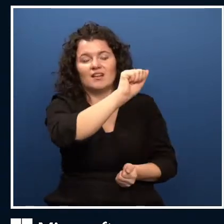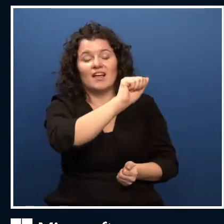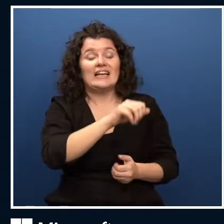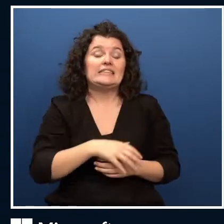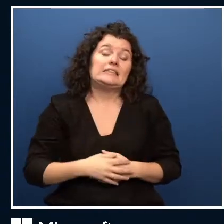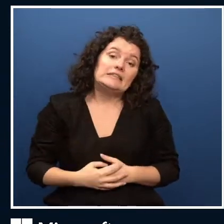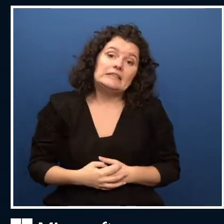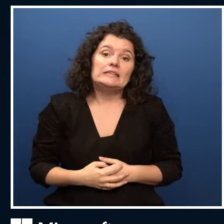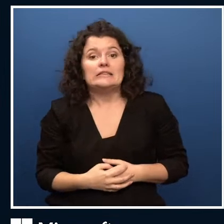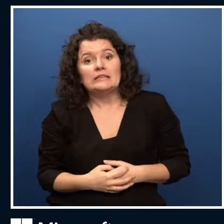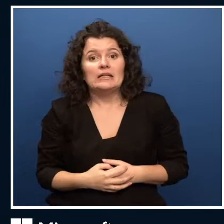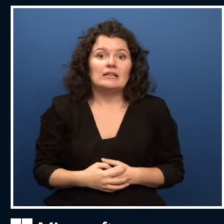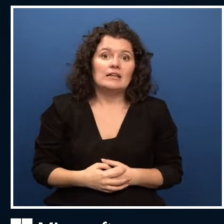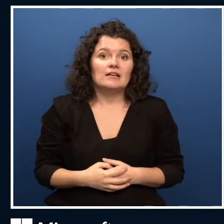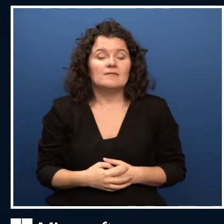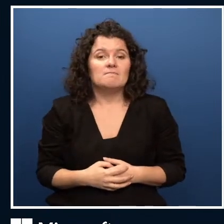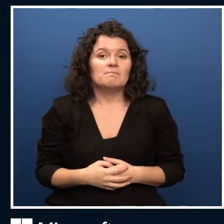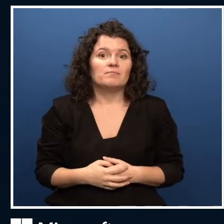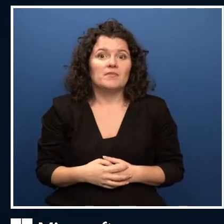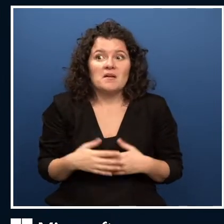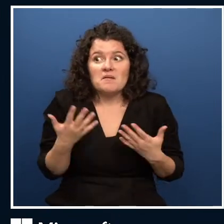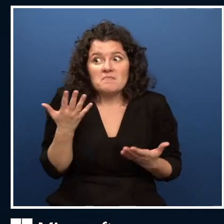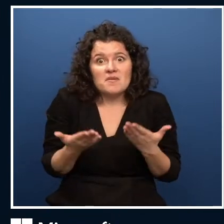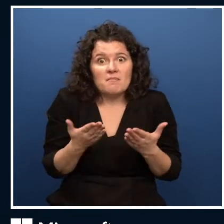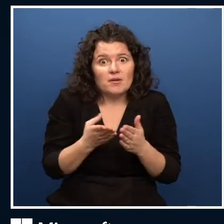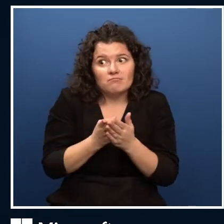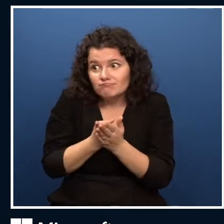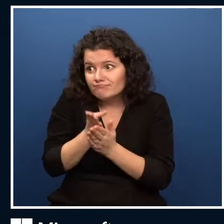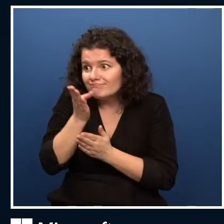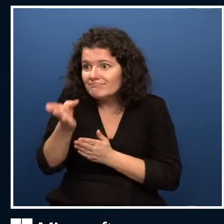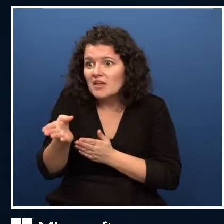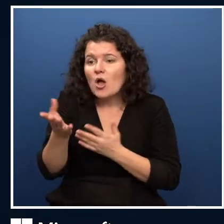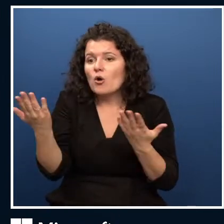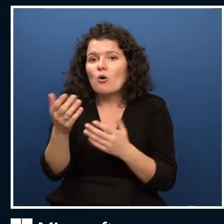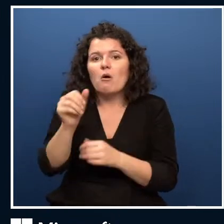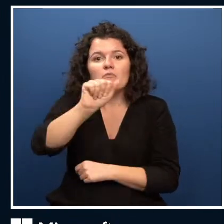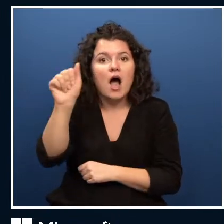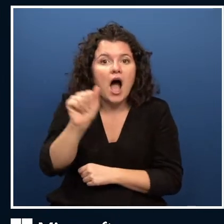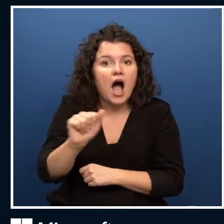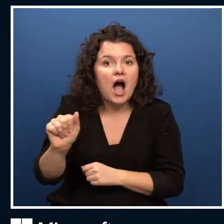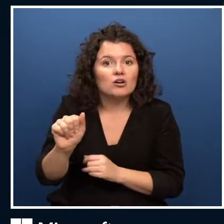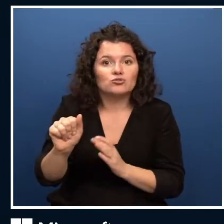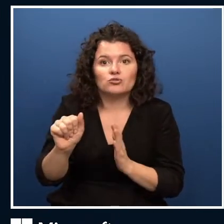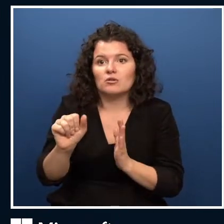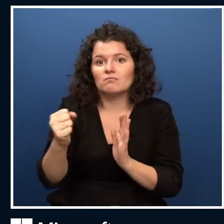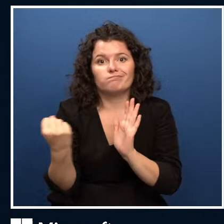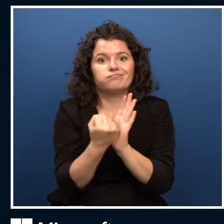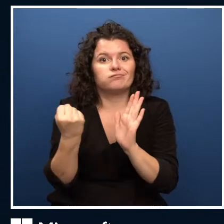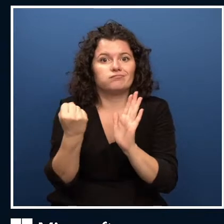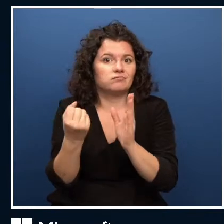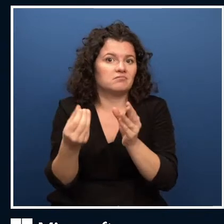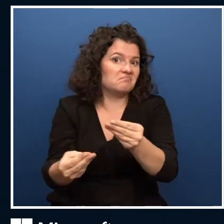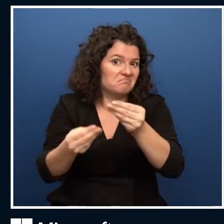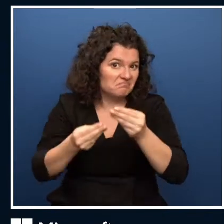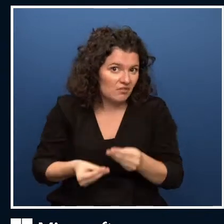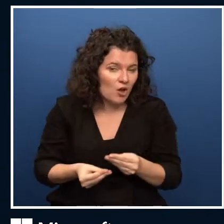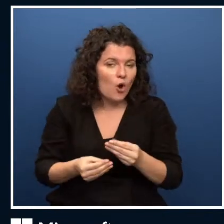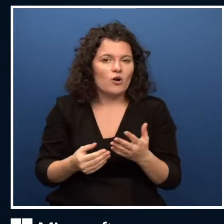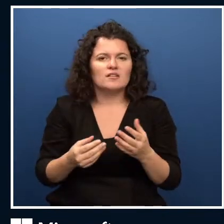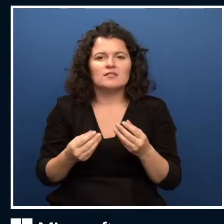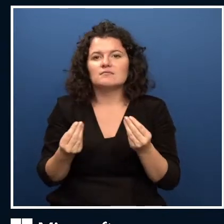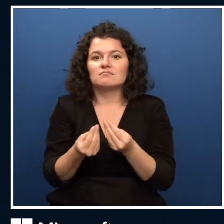much more effort to just go to let's say, get the Azure Associate Data Scientist certification, which is really a machine learning